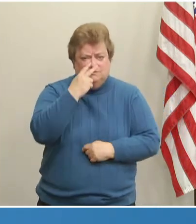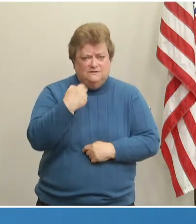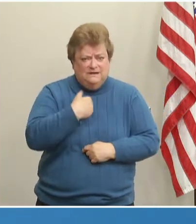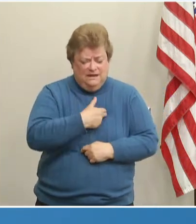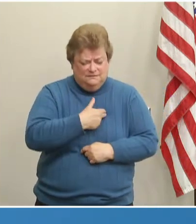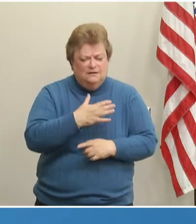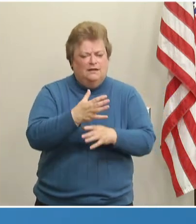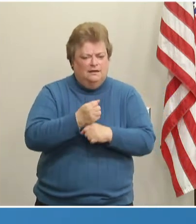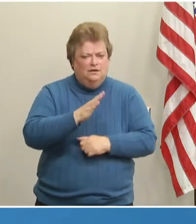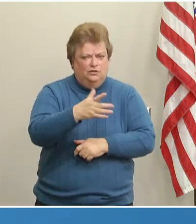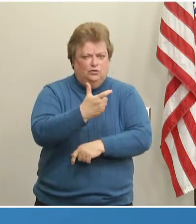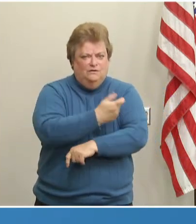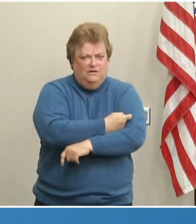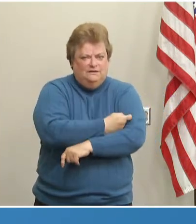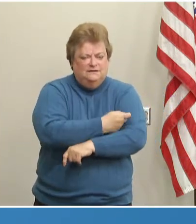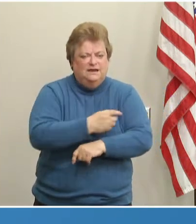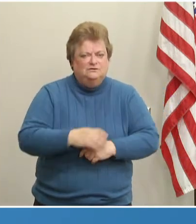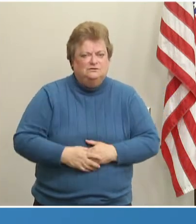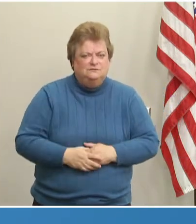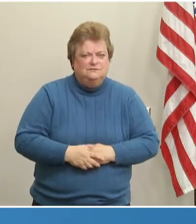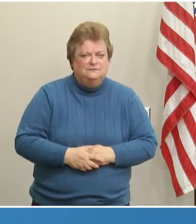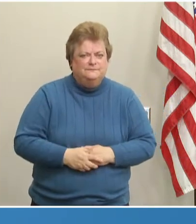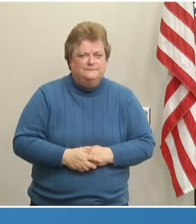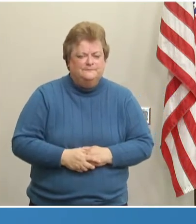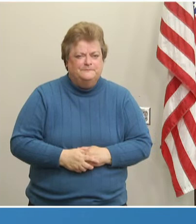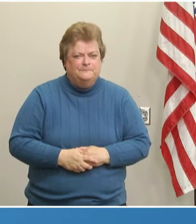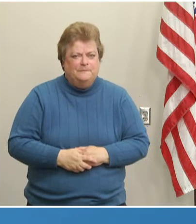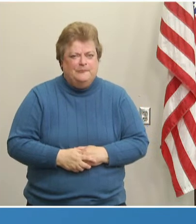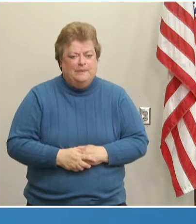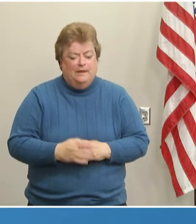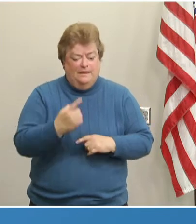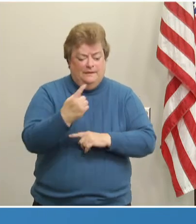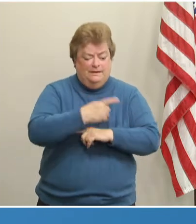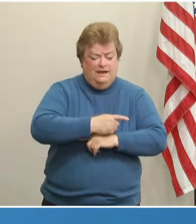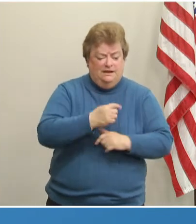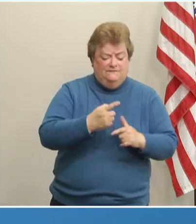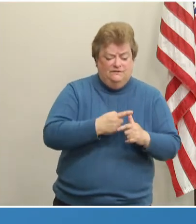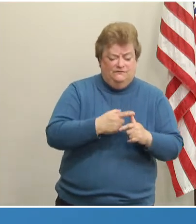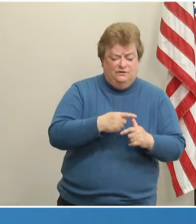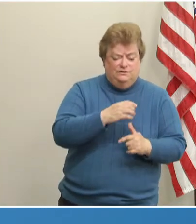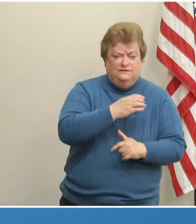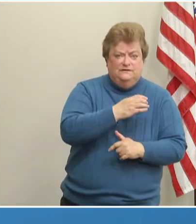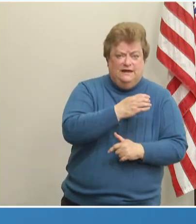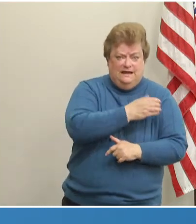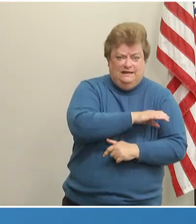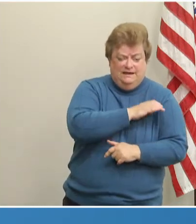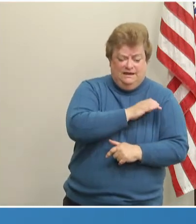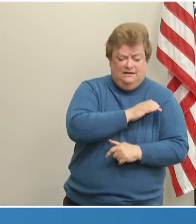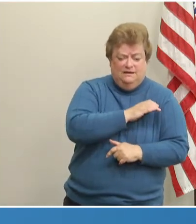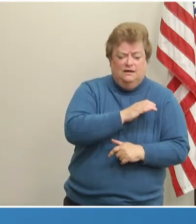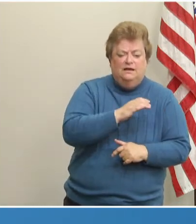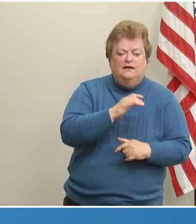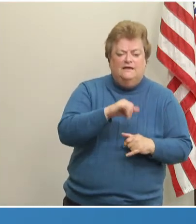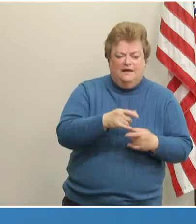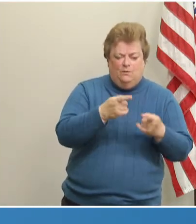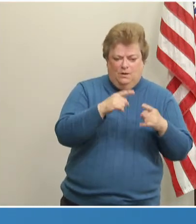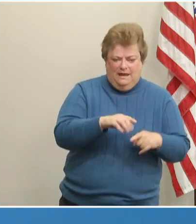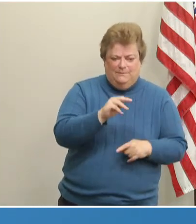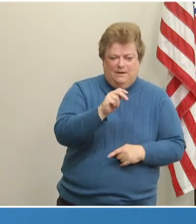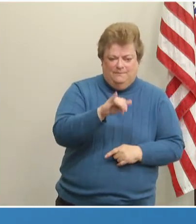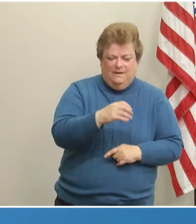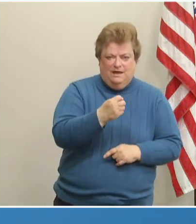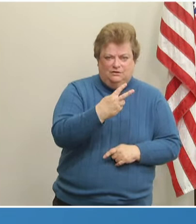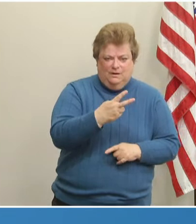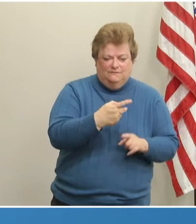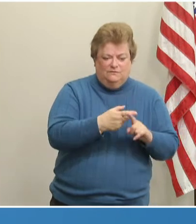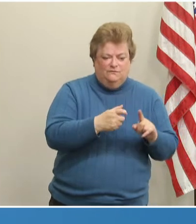get vaccinated. The date of the first clinic, the first injection, will be on May 12th